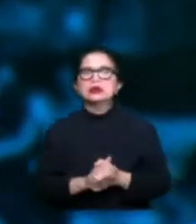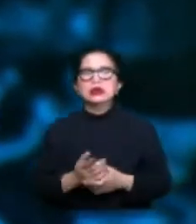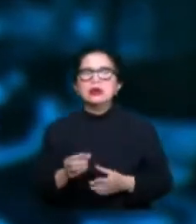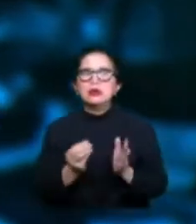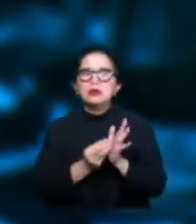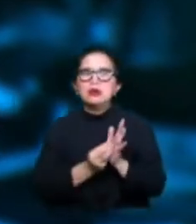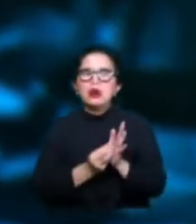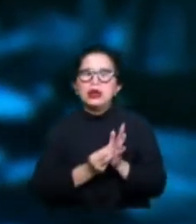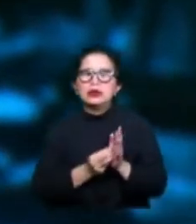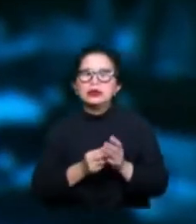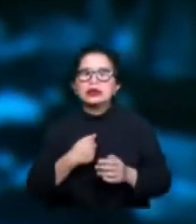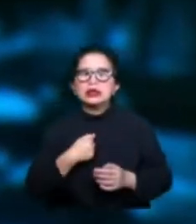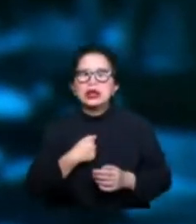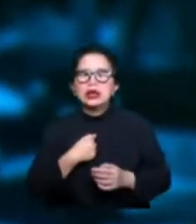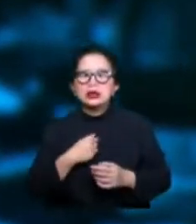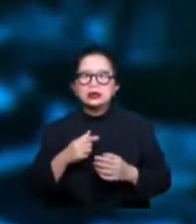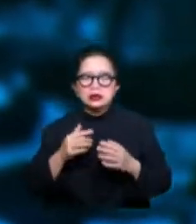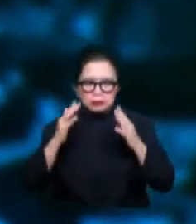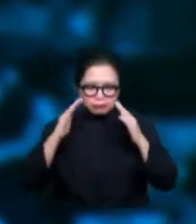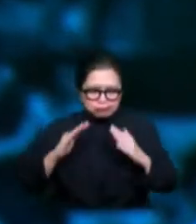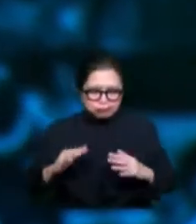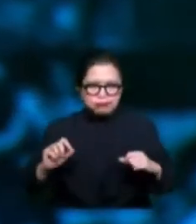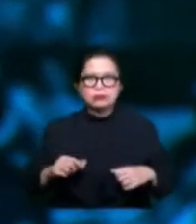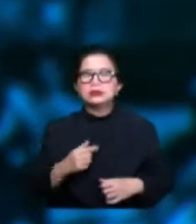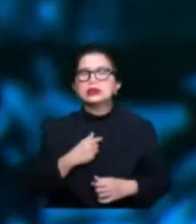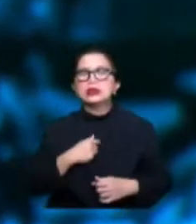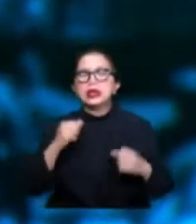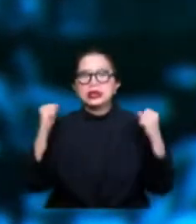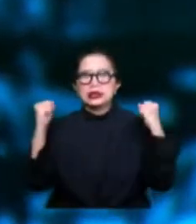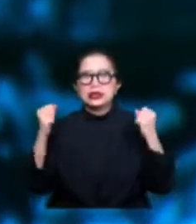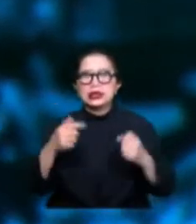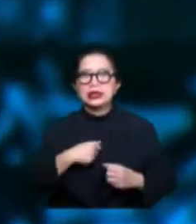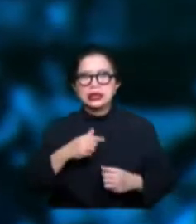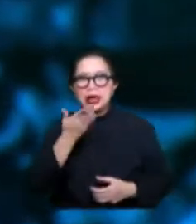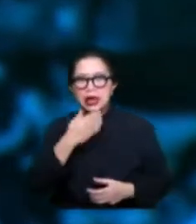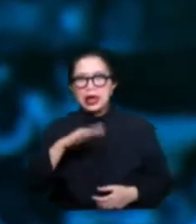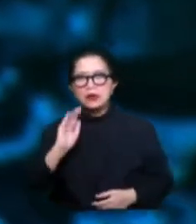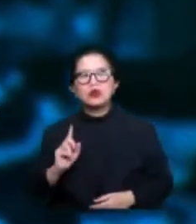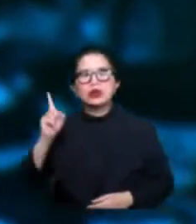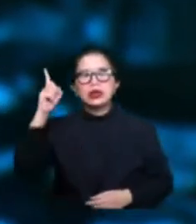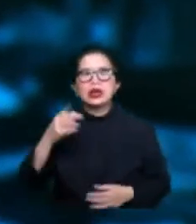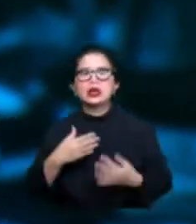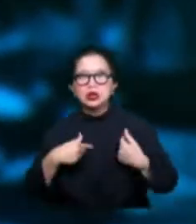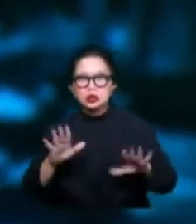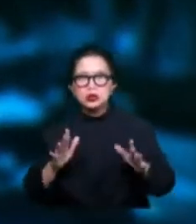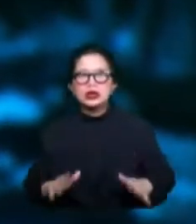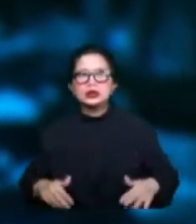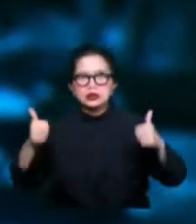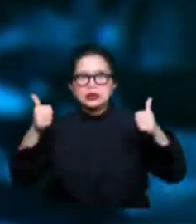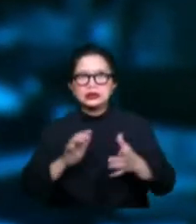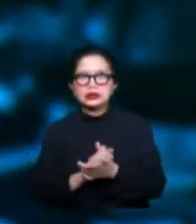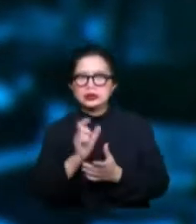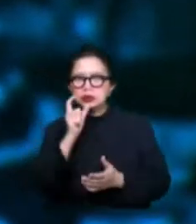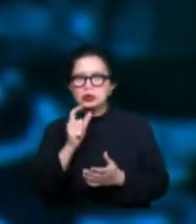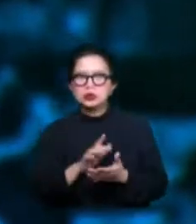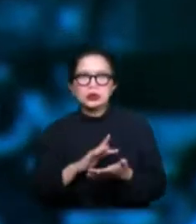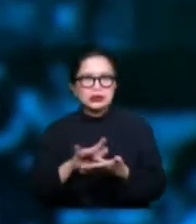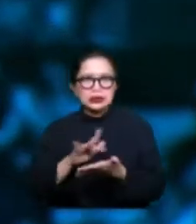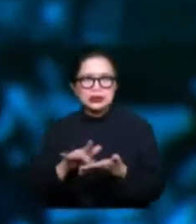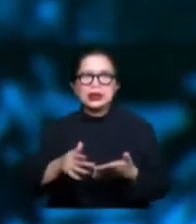Alhamdulillah, we have successfully developed Jakarta Public Health System Framework and Strategy by involving local government